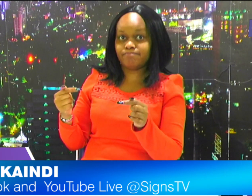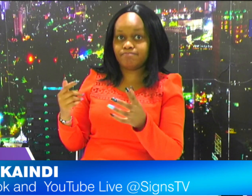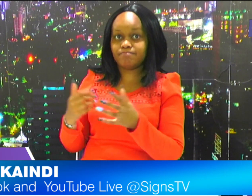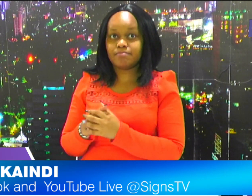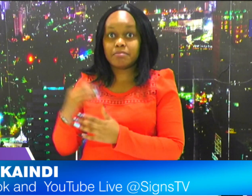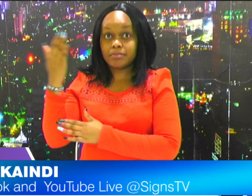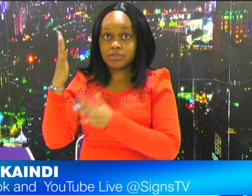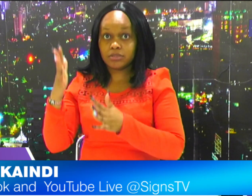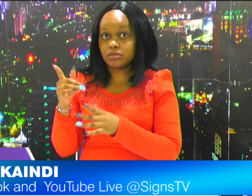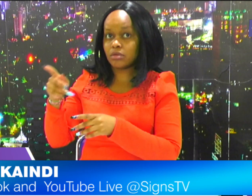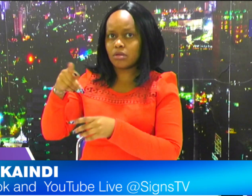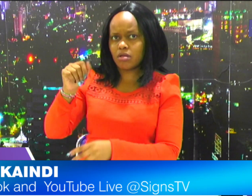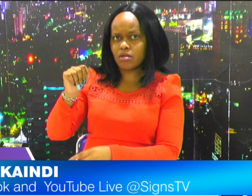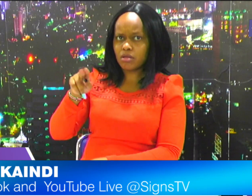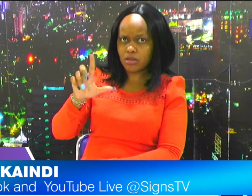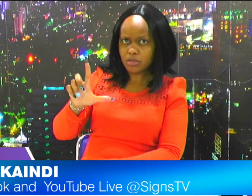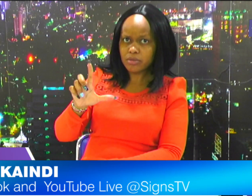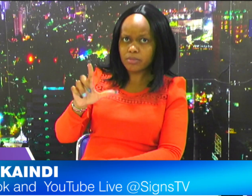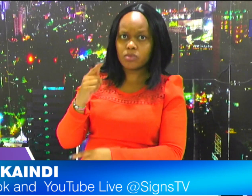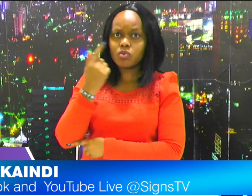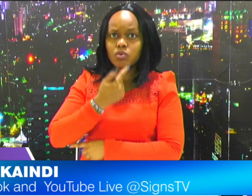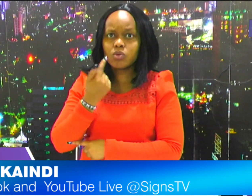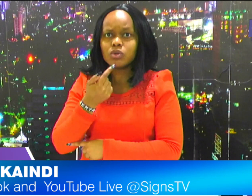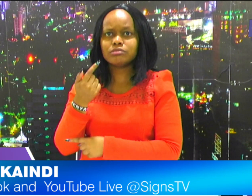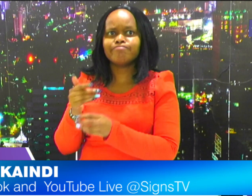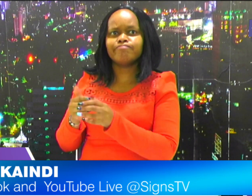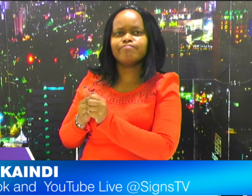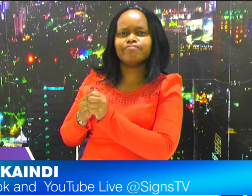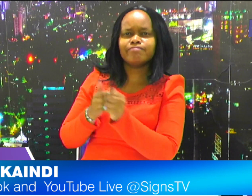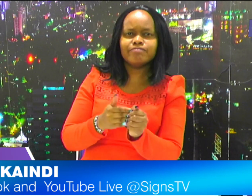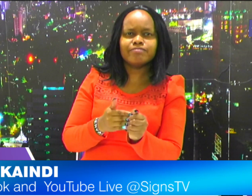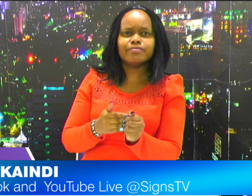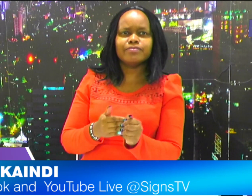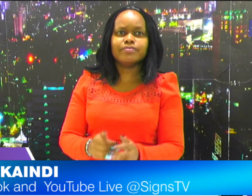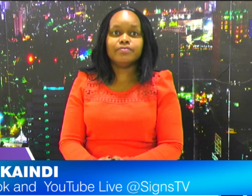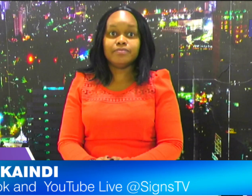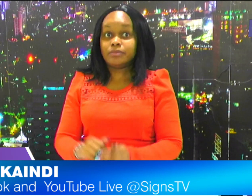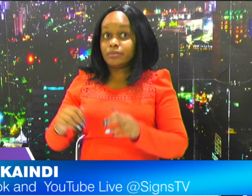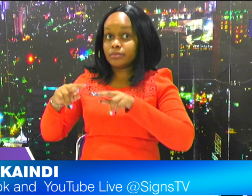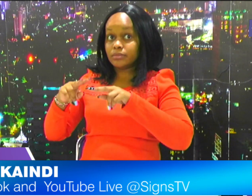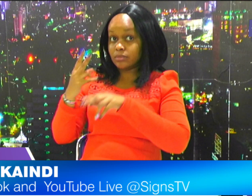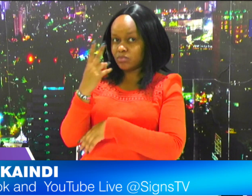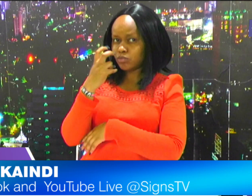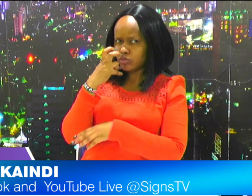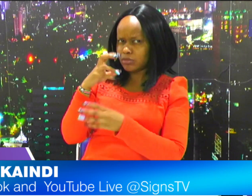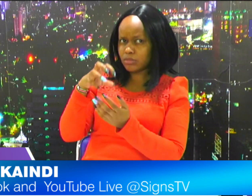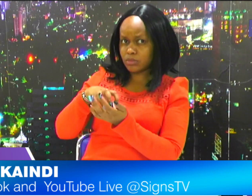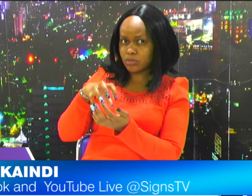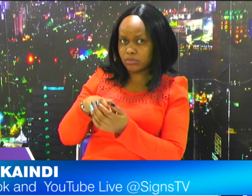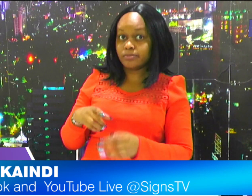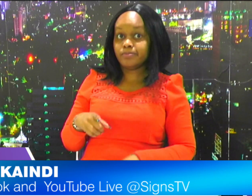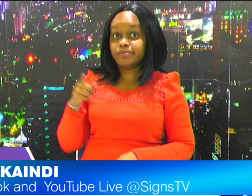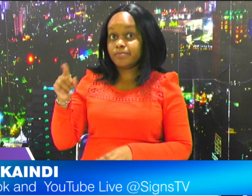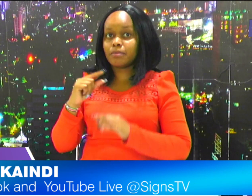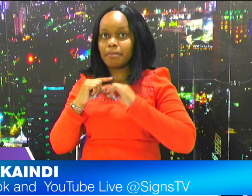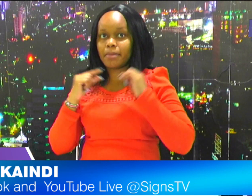himself from the controversial preacher Paul Mackenzie, who is the main